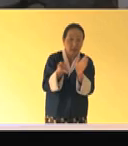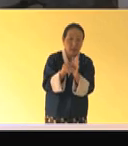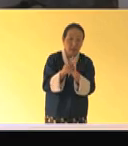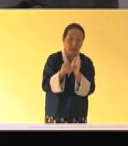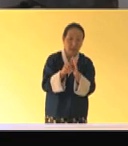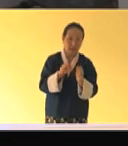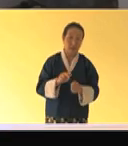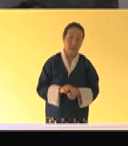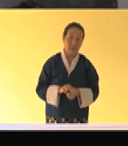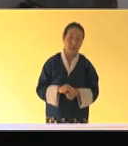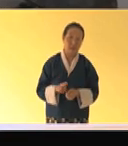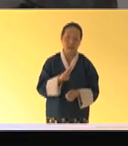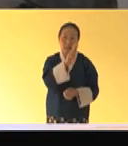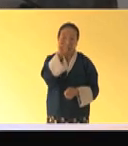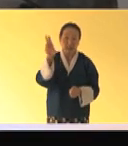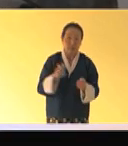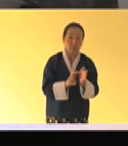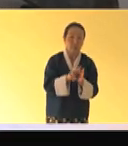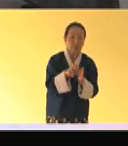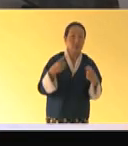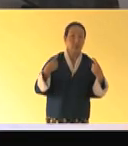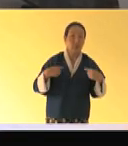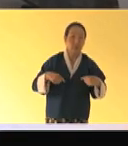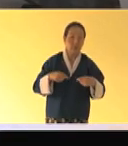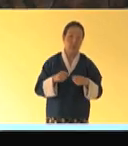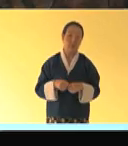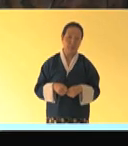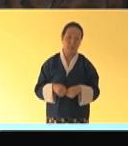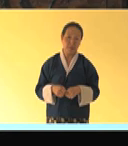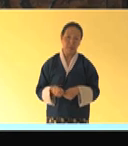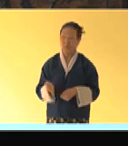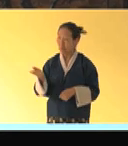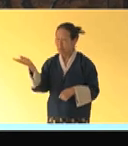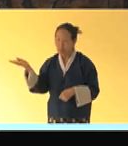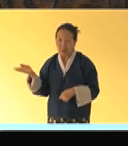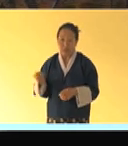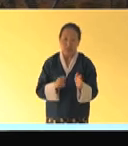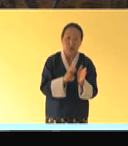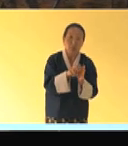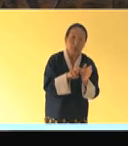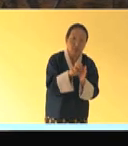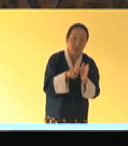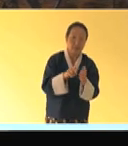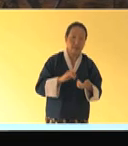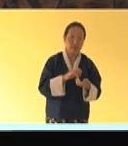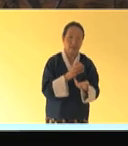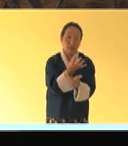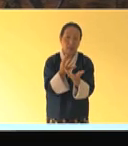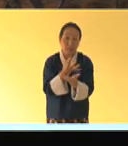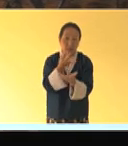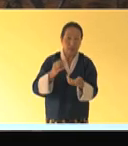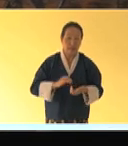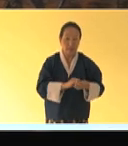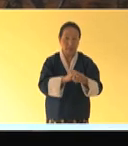are used by our Buddhist people. So we have kept as a Buddhist biocultural collection, which is very